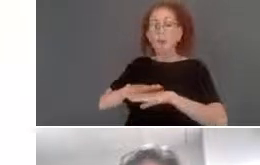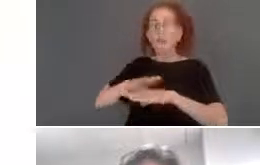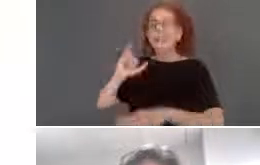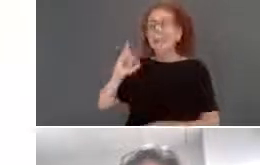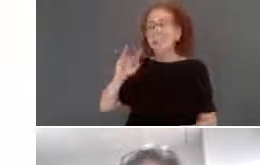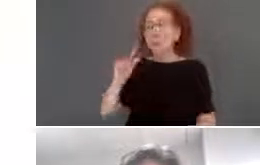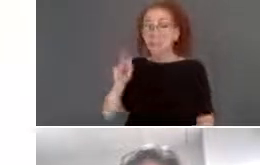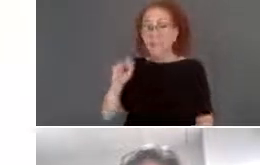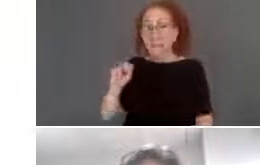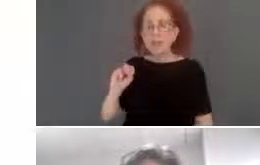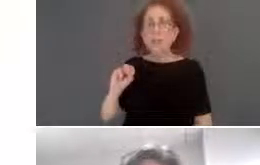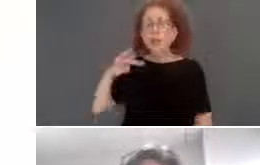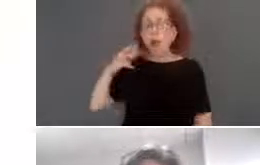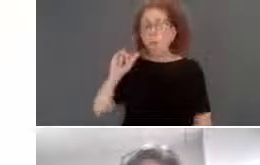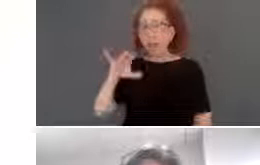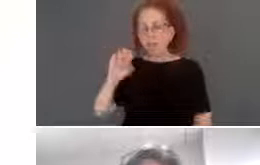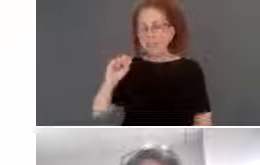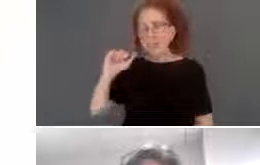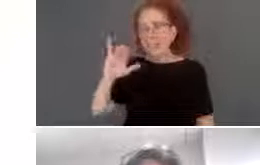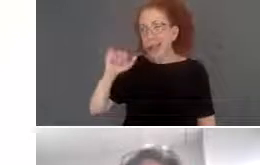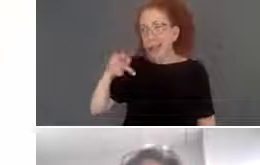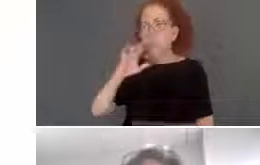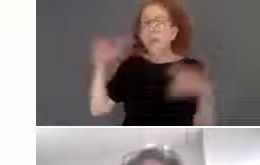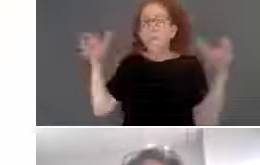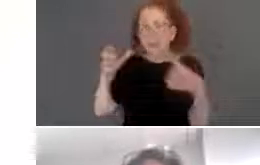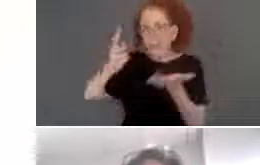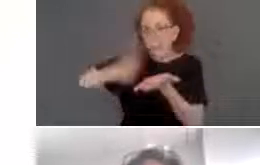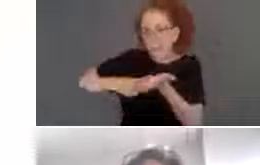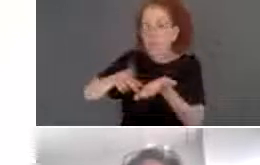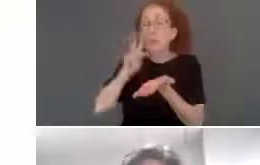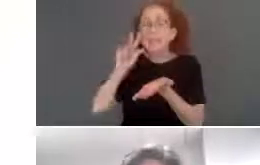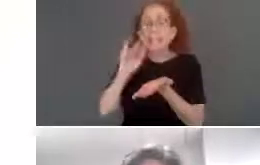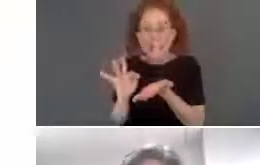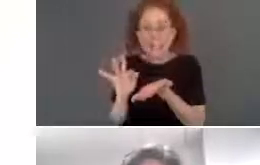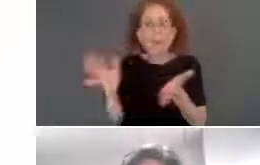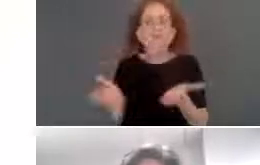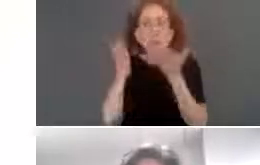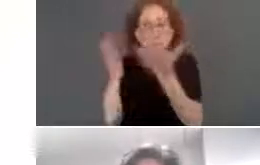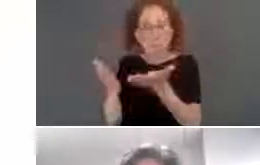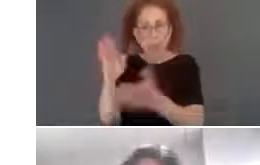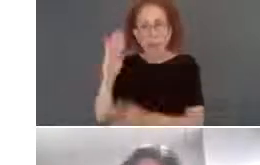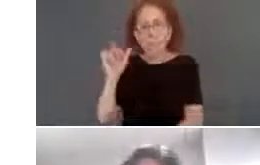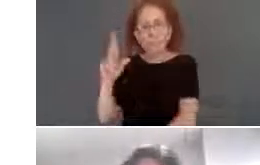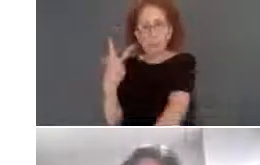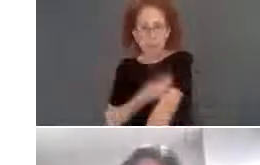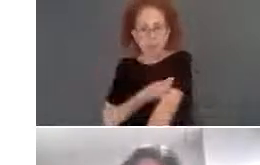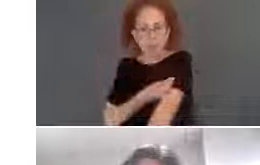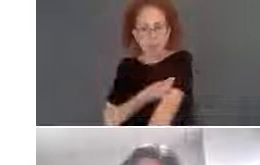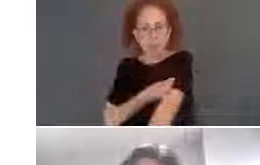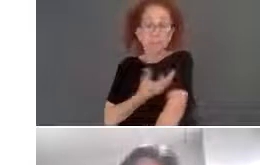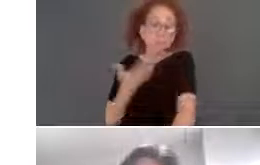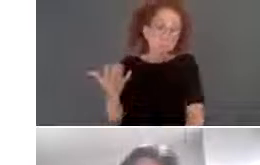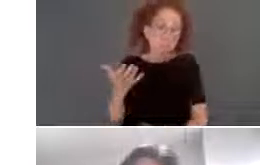is meeting to discuss whether booster shots will be needed. And